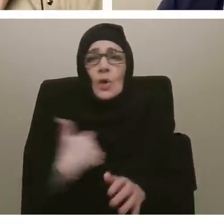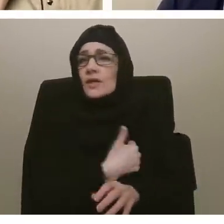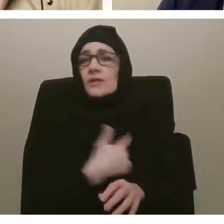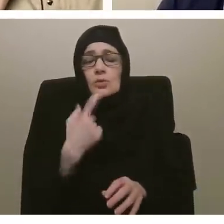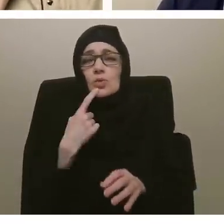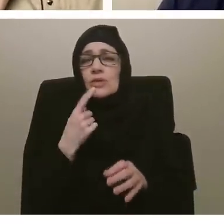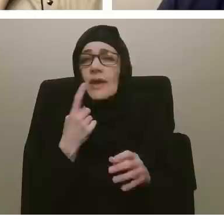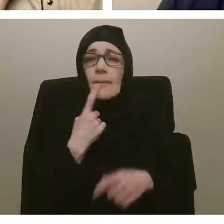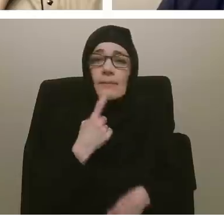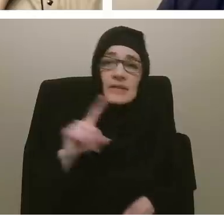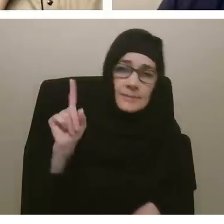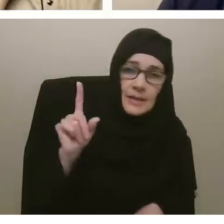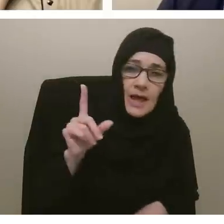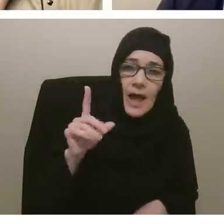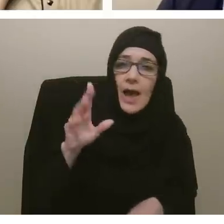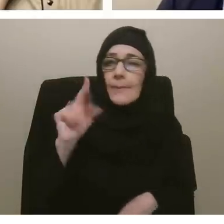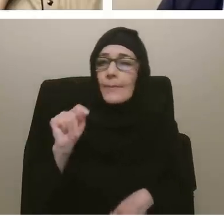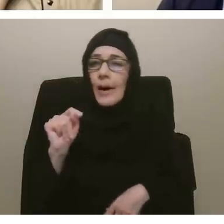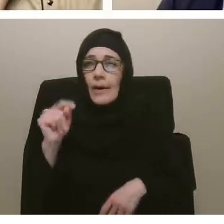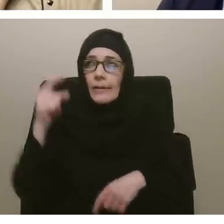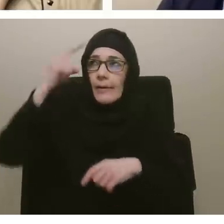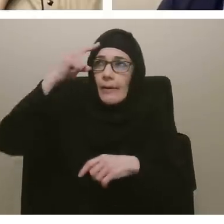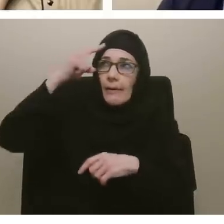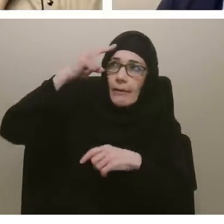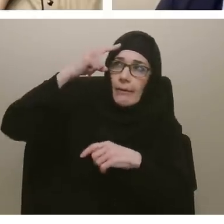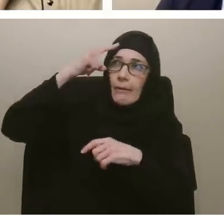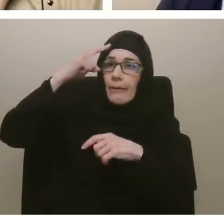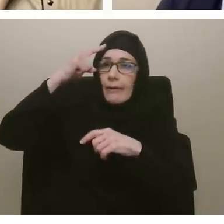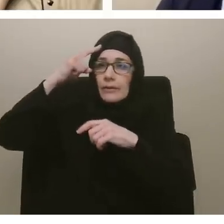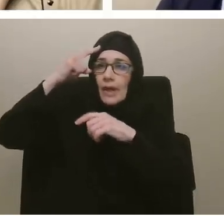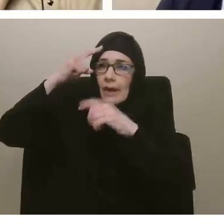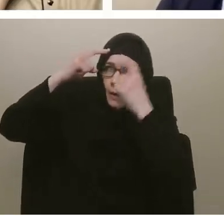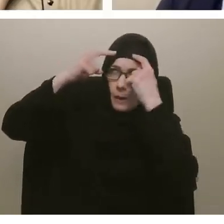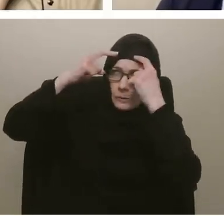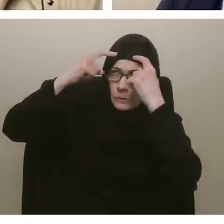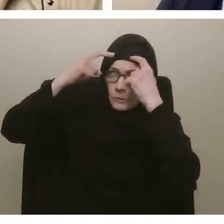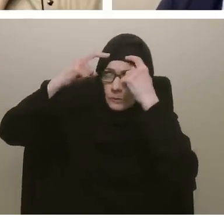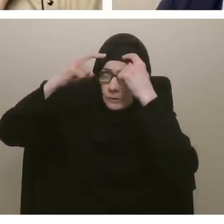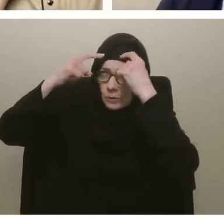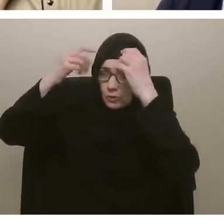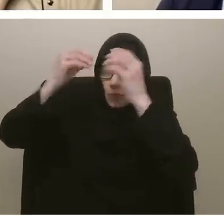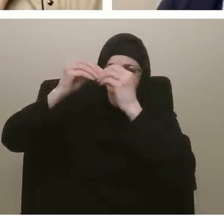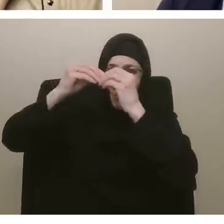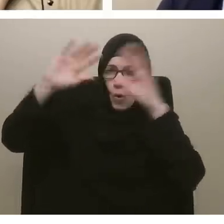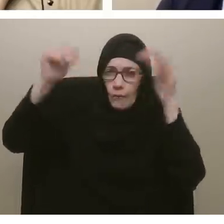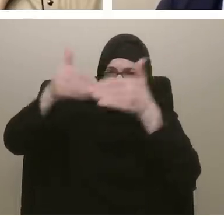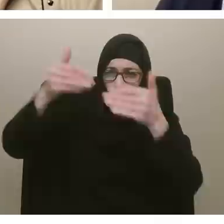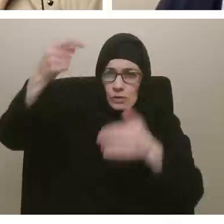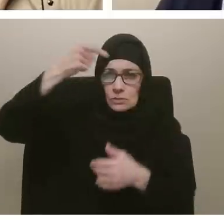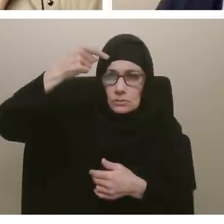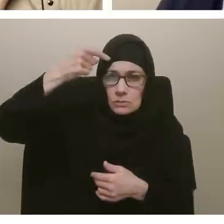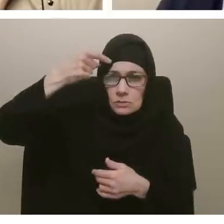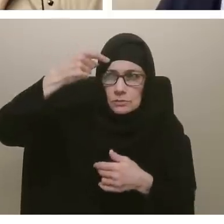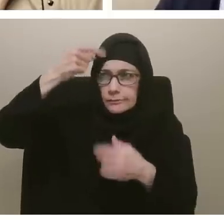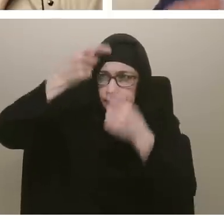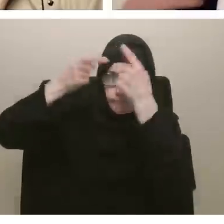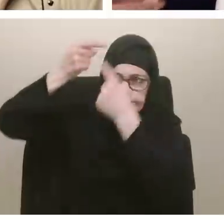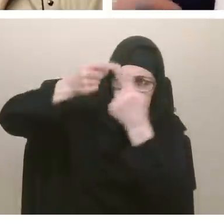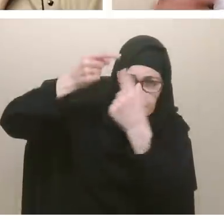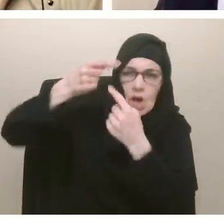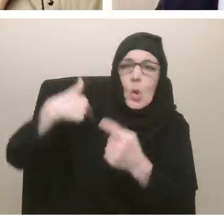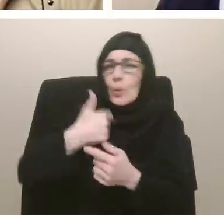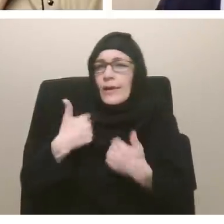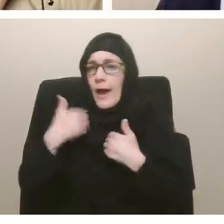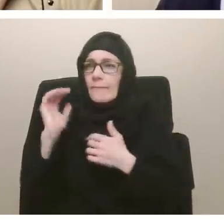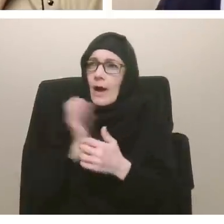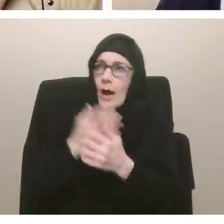Bismillah, but we're still like, you know, we're still on our heads. You know, we're still really charged up here. You know what I mean? Like, we have our ideas,